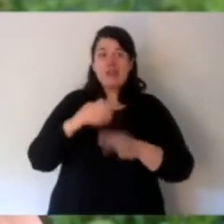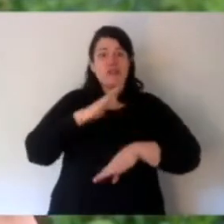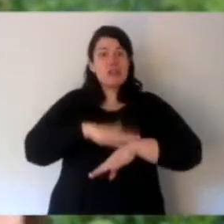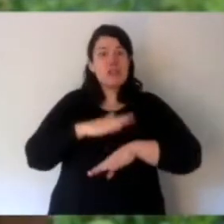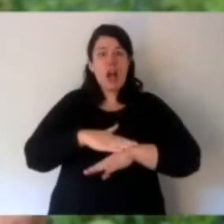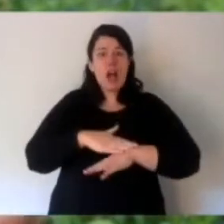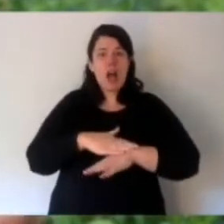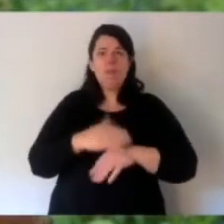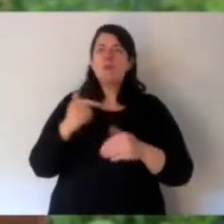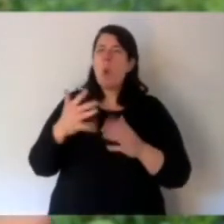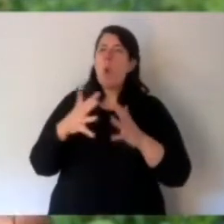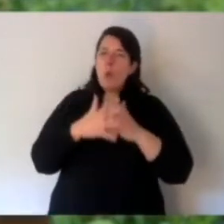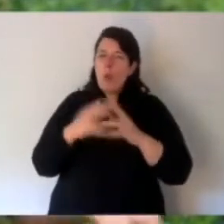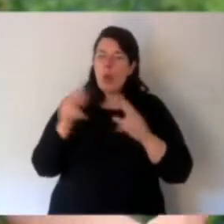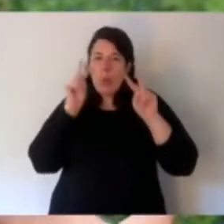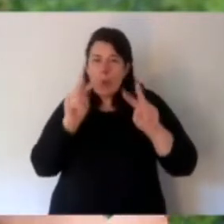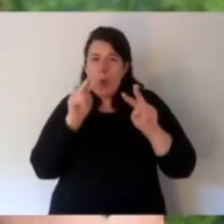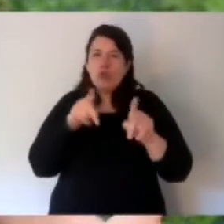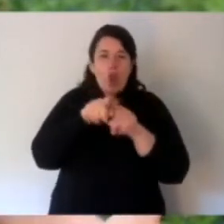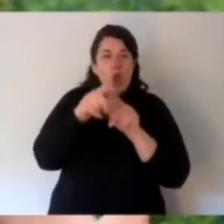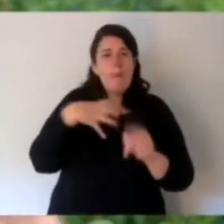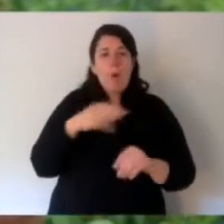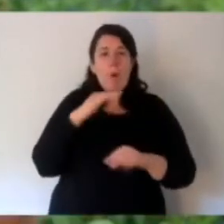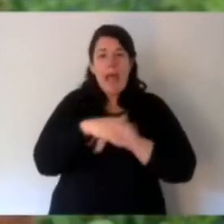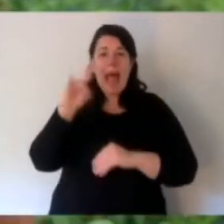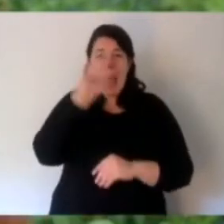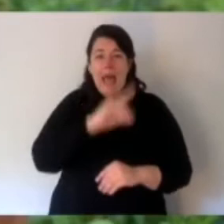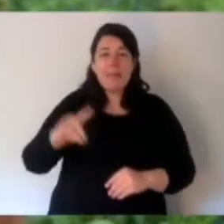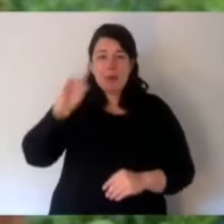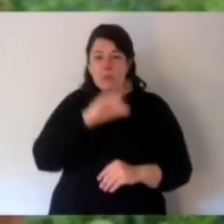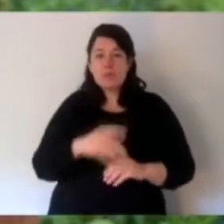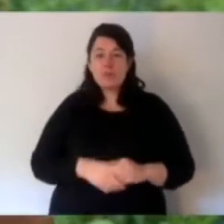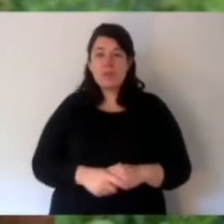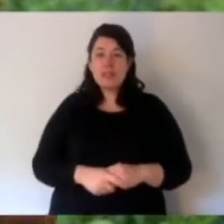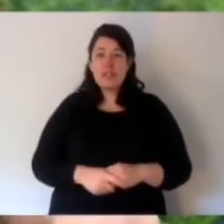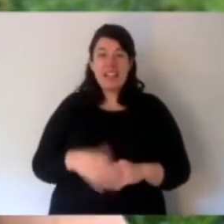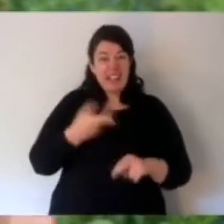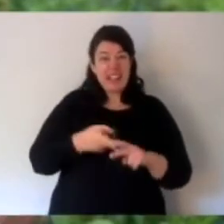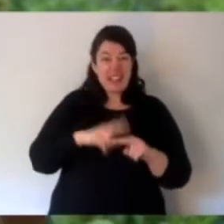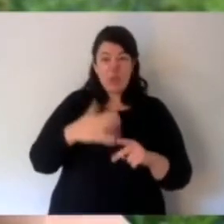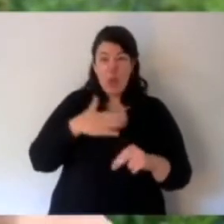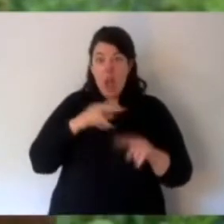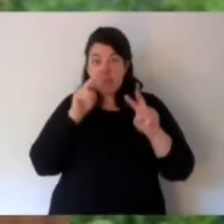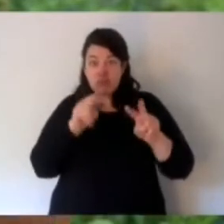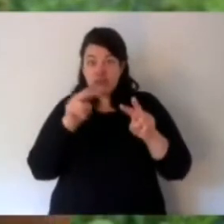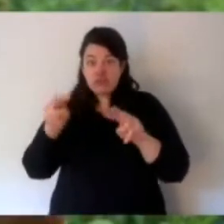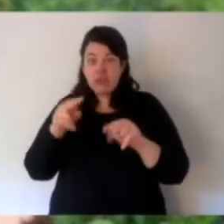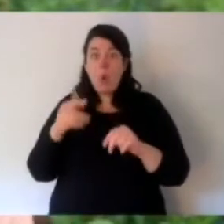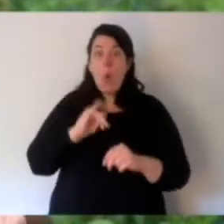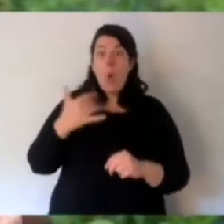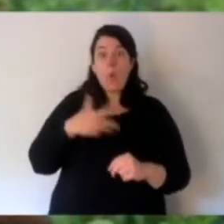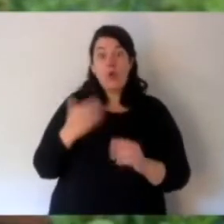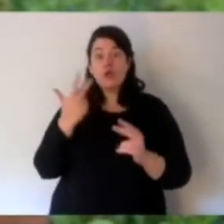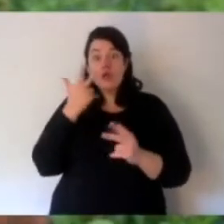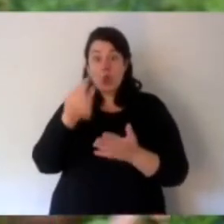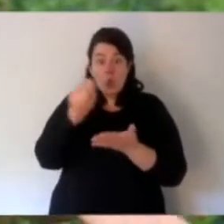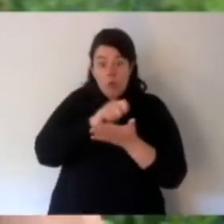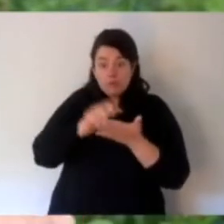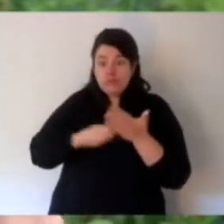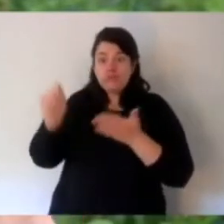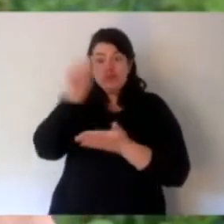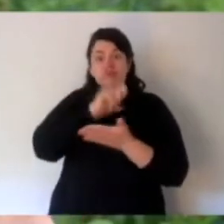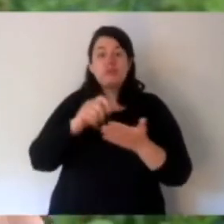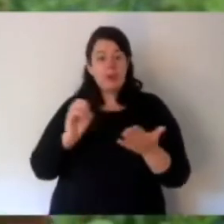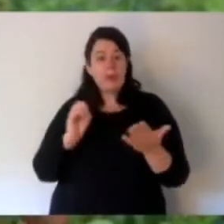too. So this is a great distraction for us, and hopefully you. If you like what you've seen or want to show me your homework, just put it into